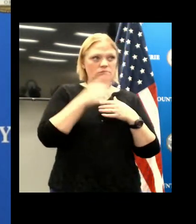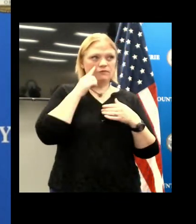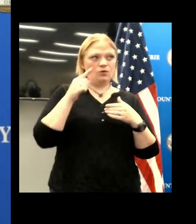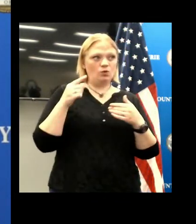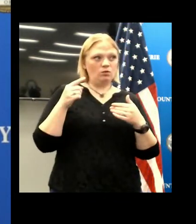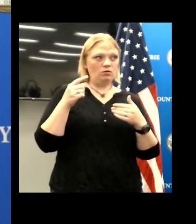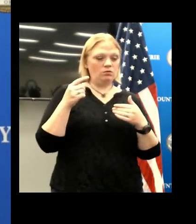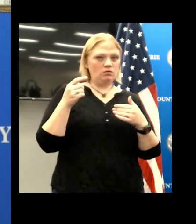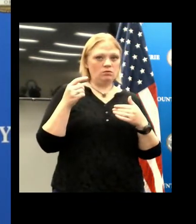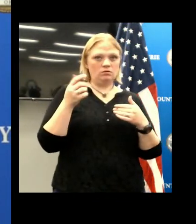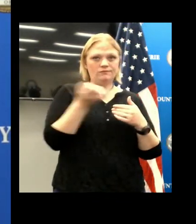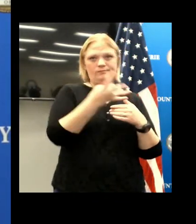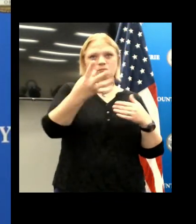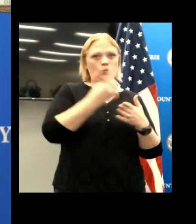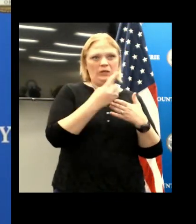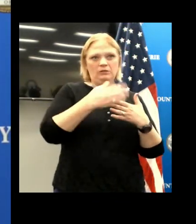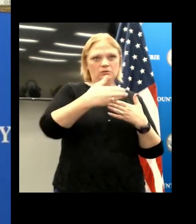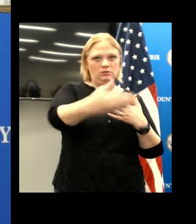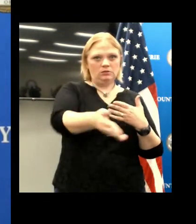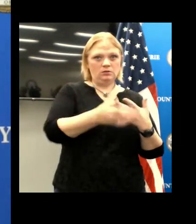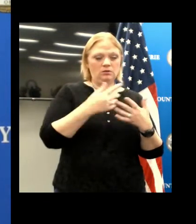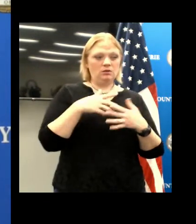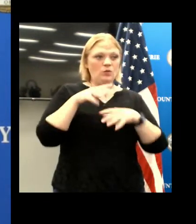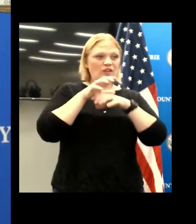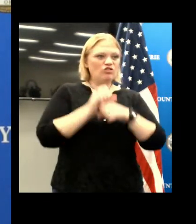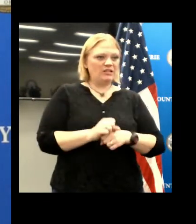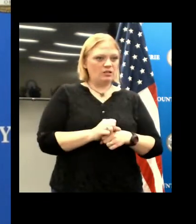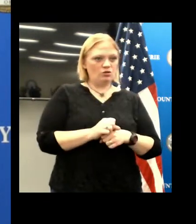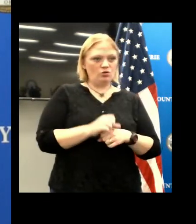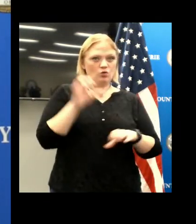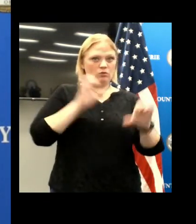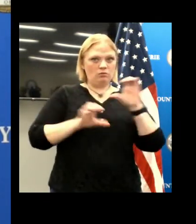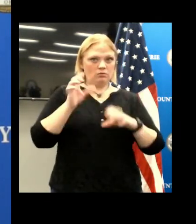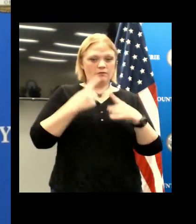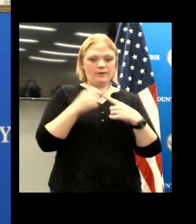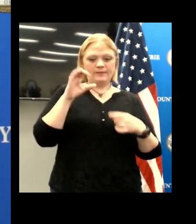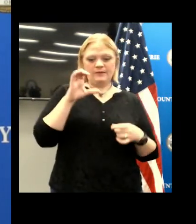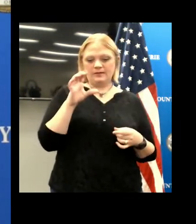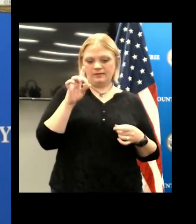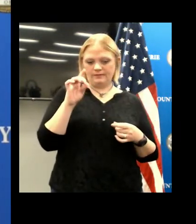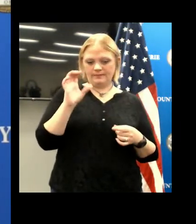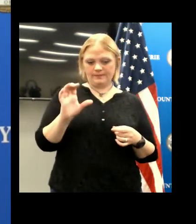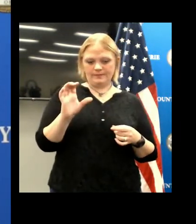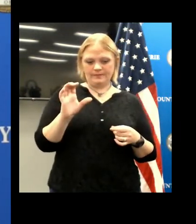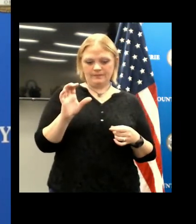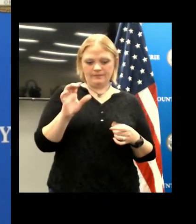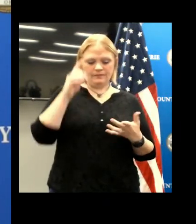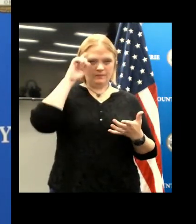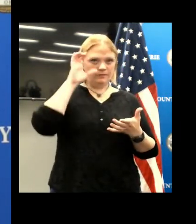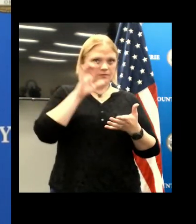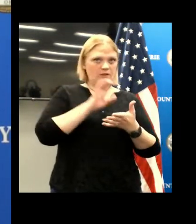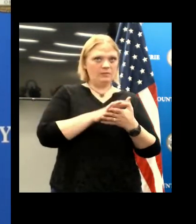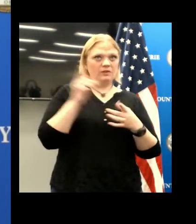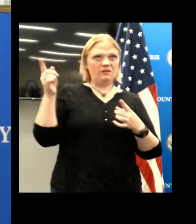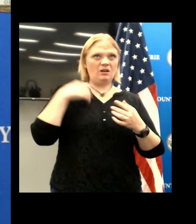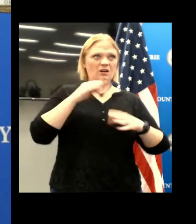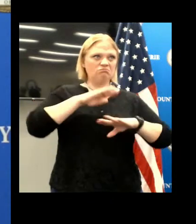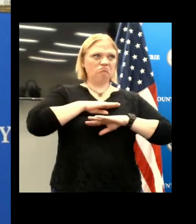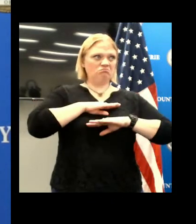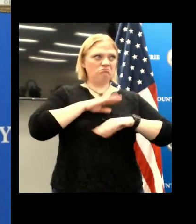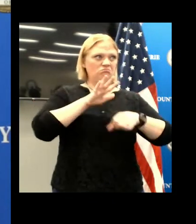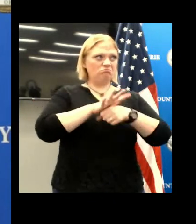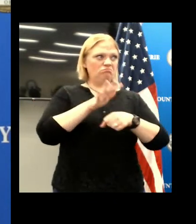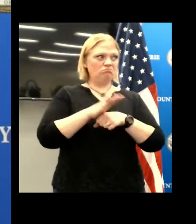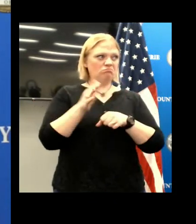upcoming weeks. The traditional PCR reagents come from the CDC, and I believe that they have sufficient supply for